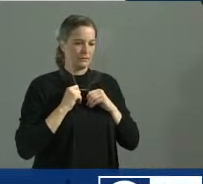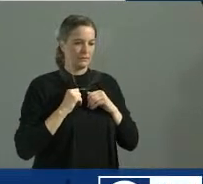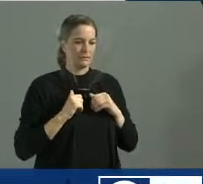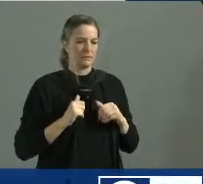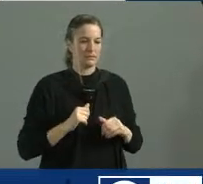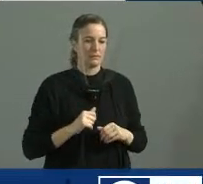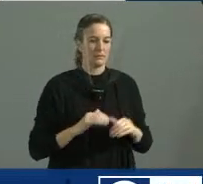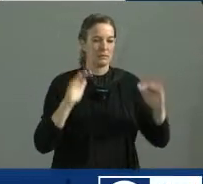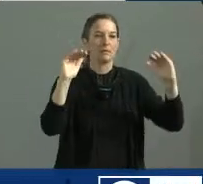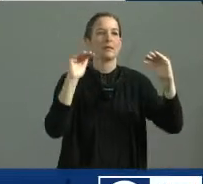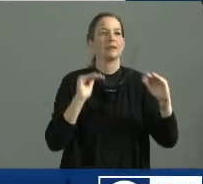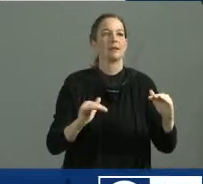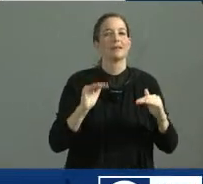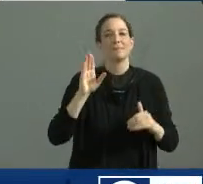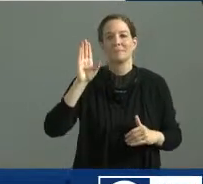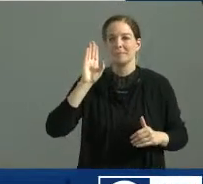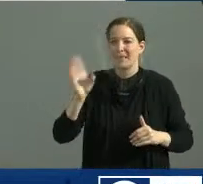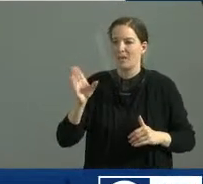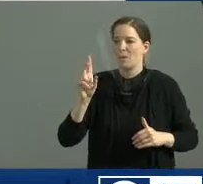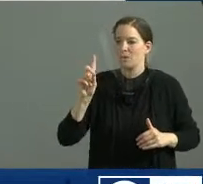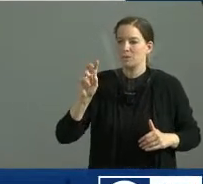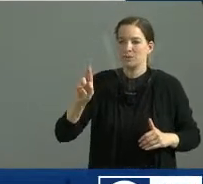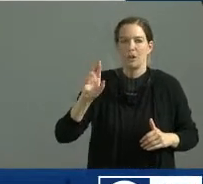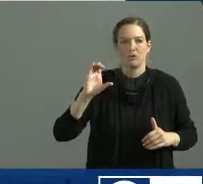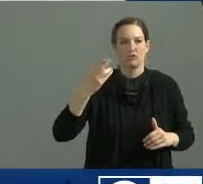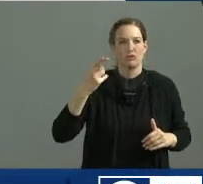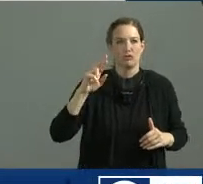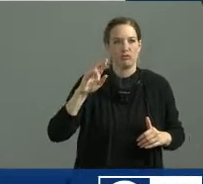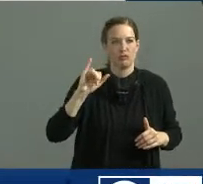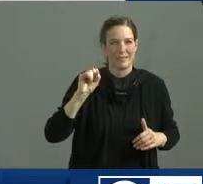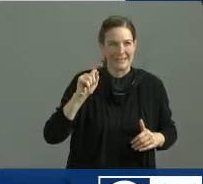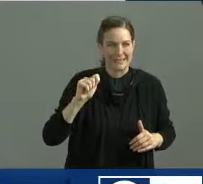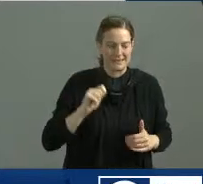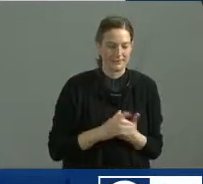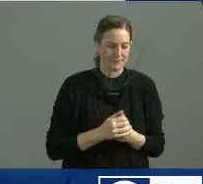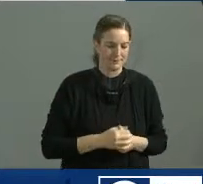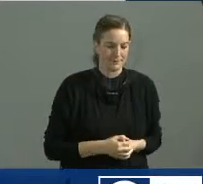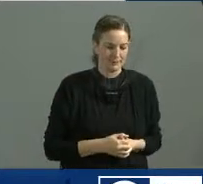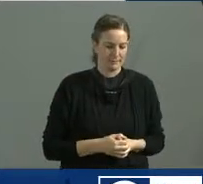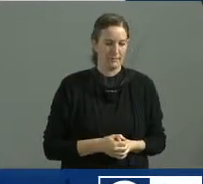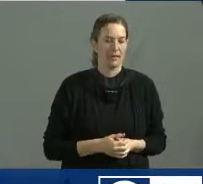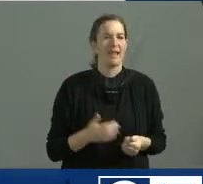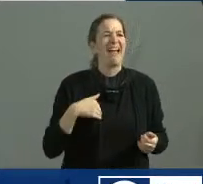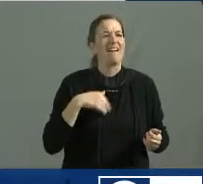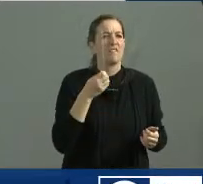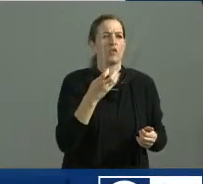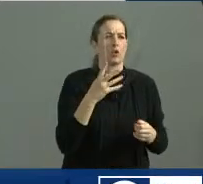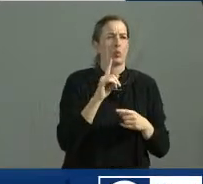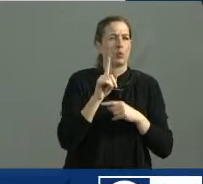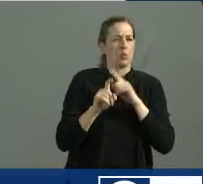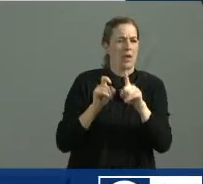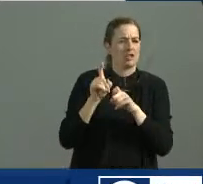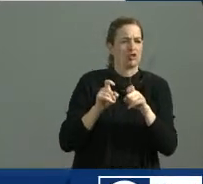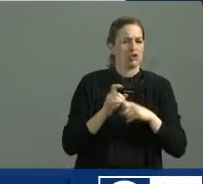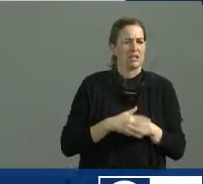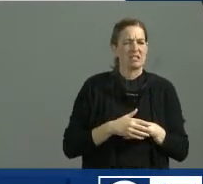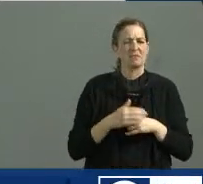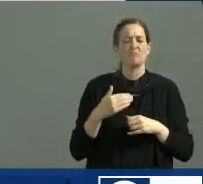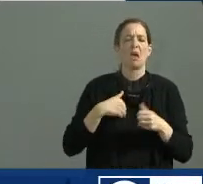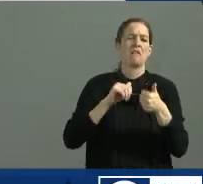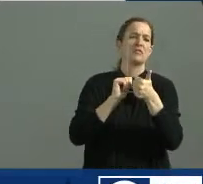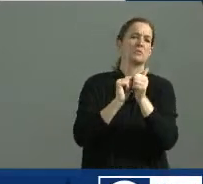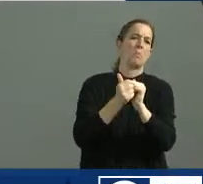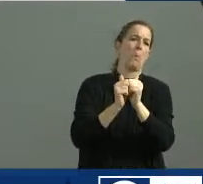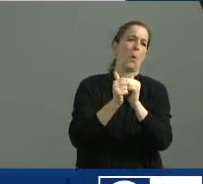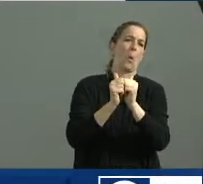Hey, Dr. Chris. Hi, Josh. Hey, a couple questions for you. Let's just use kind of a sports